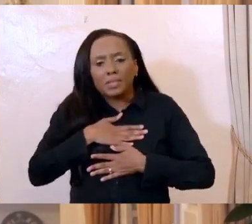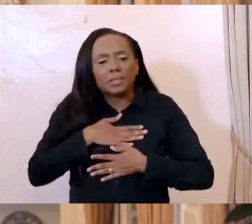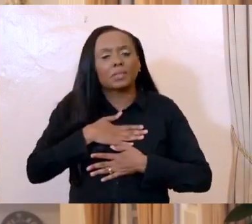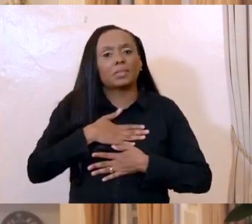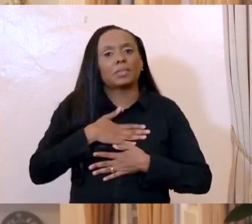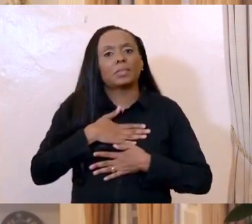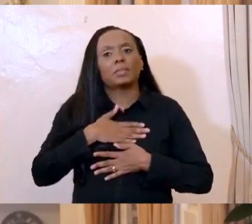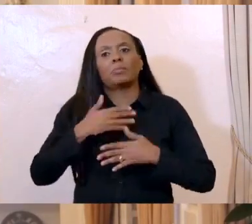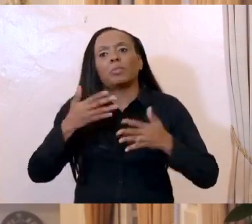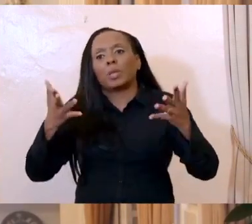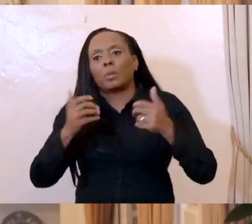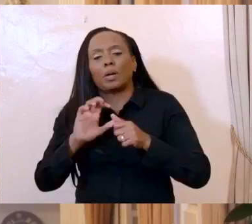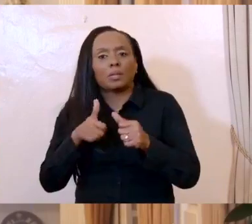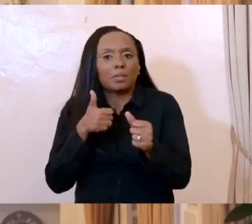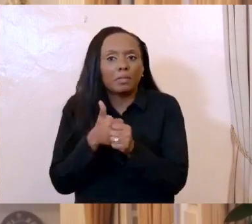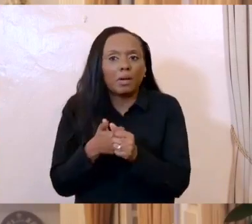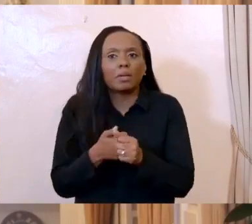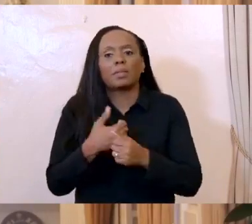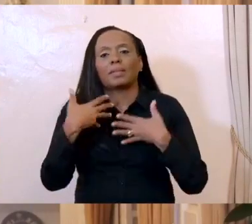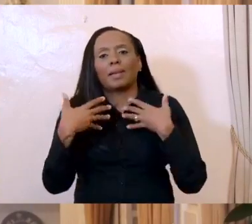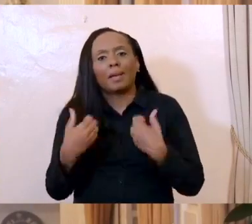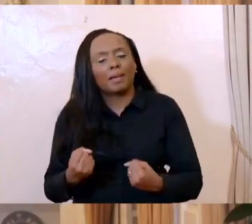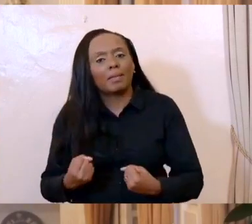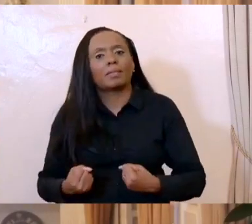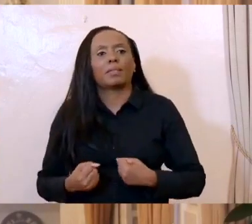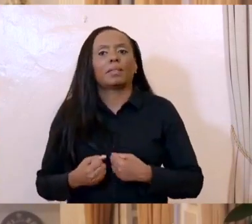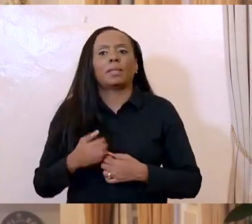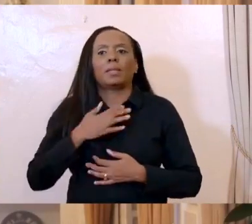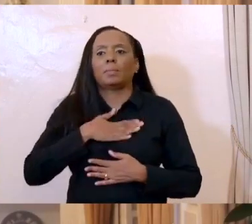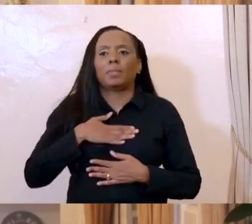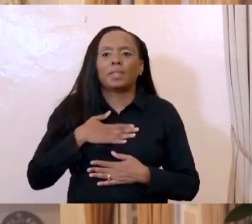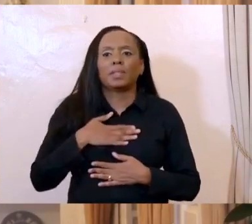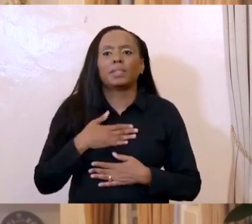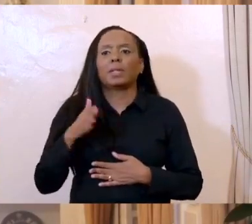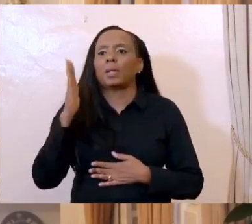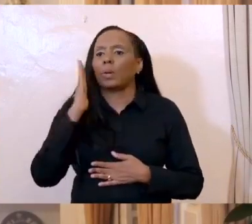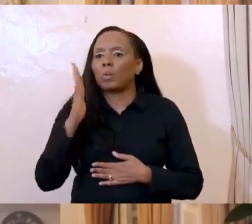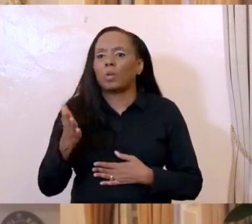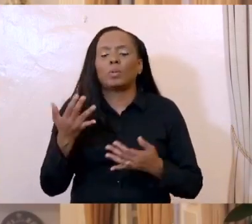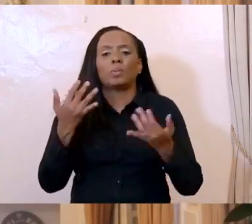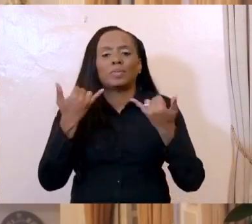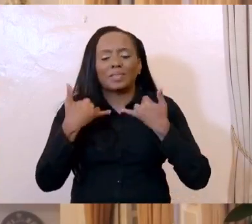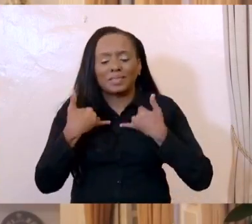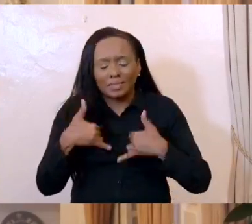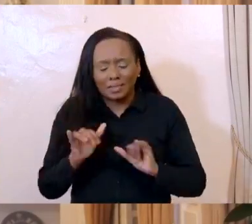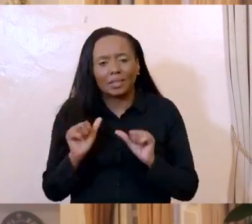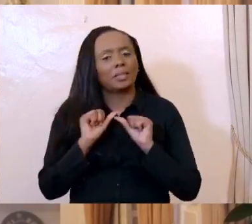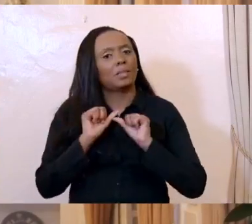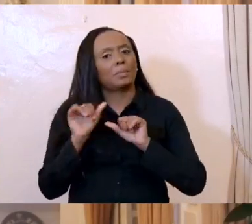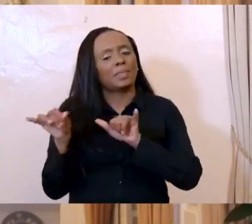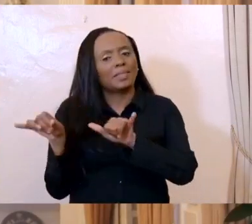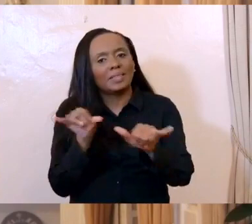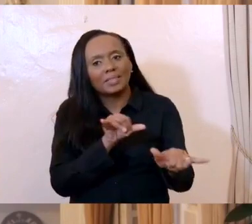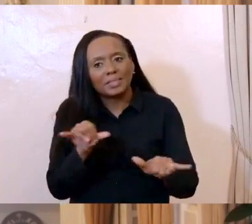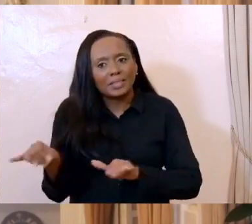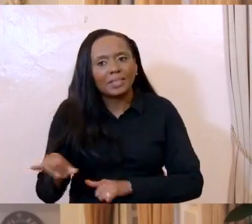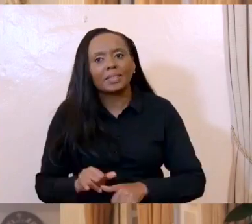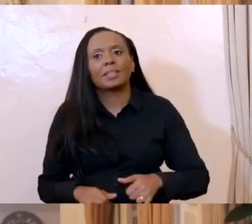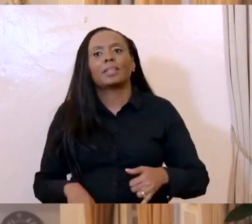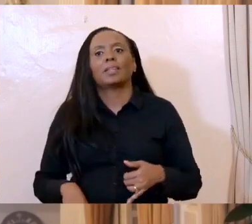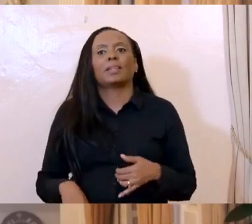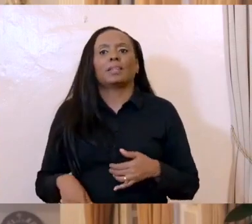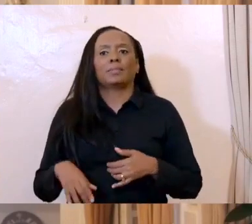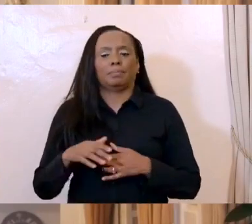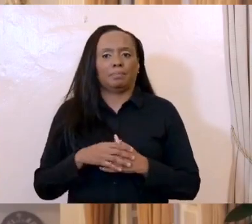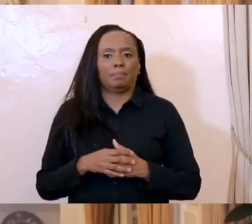and following the public health advice, that remains in place irrespective of what variant comes our way at this point